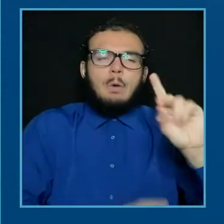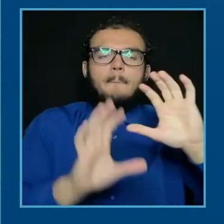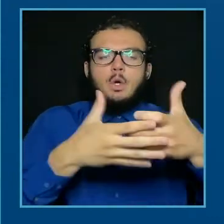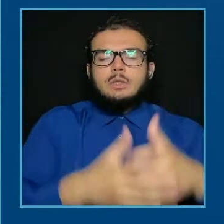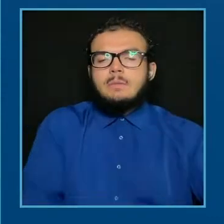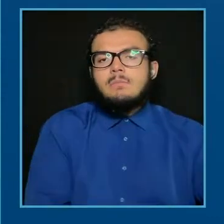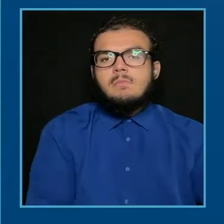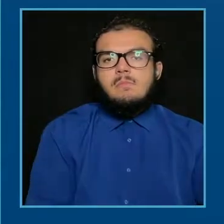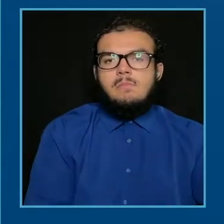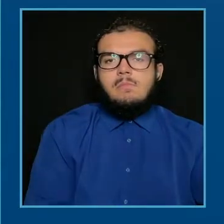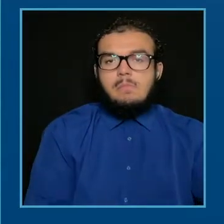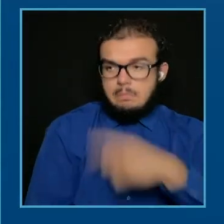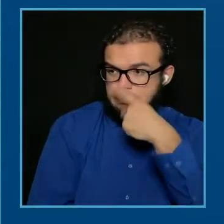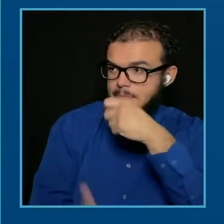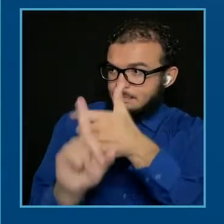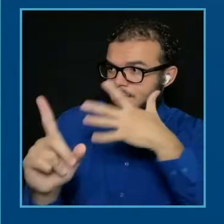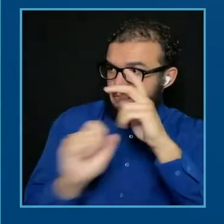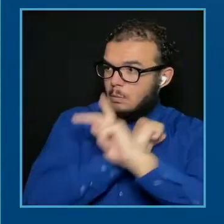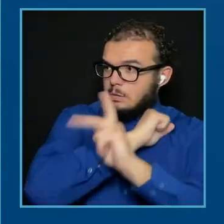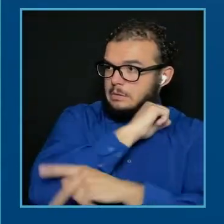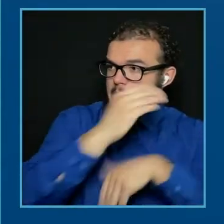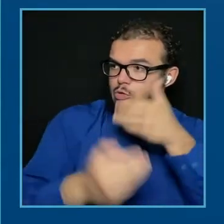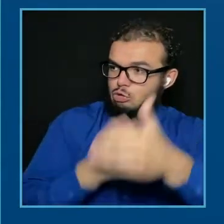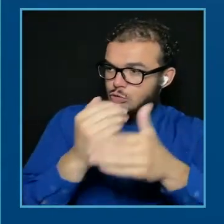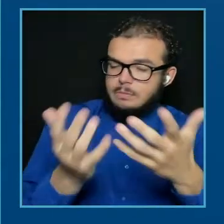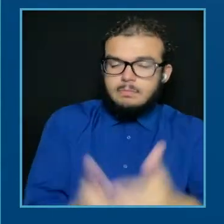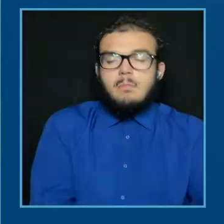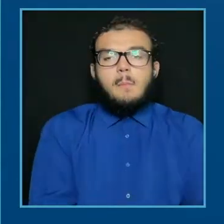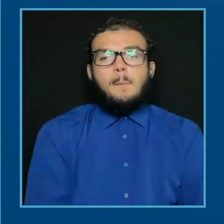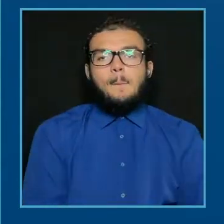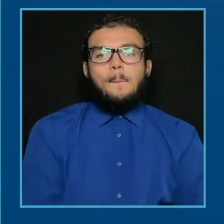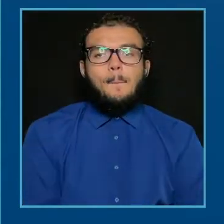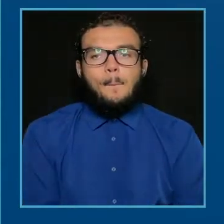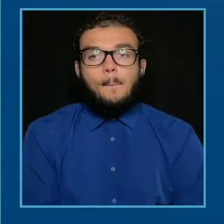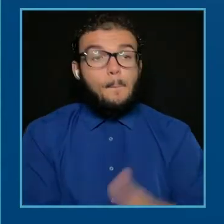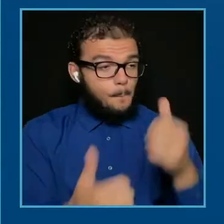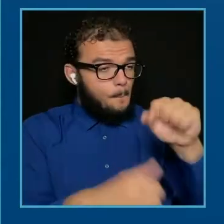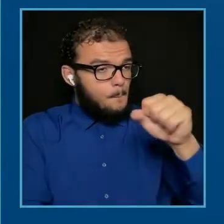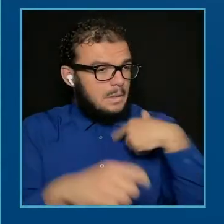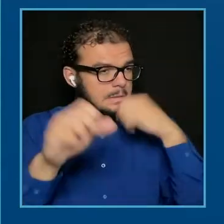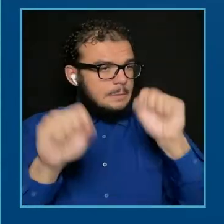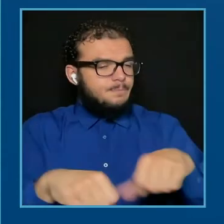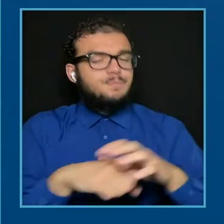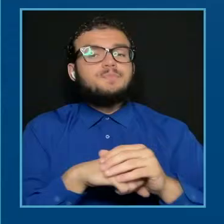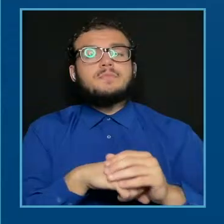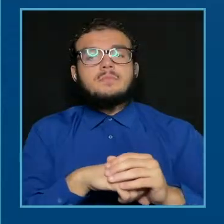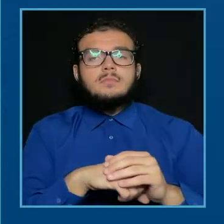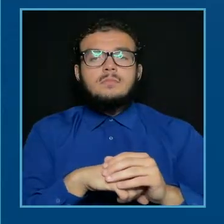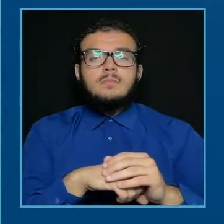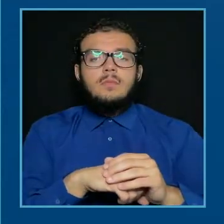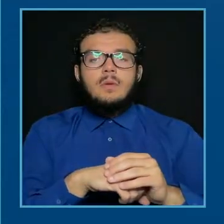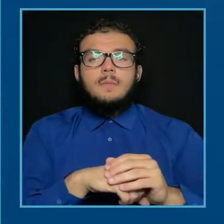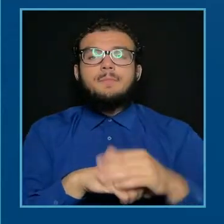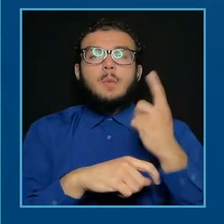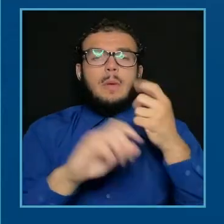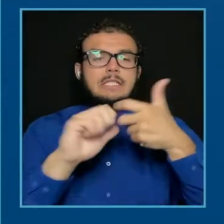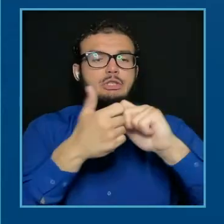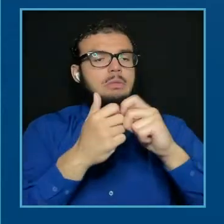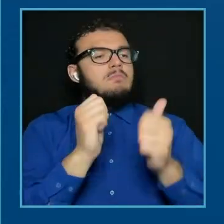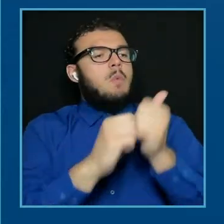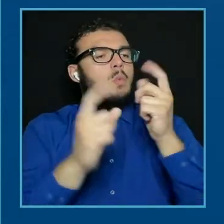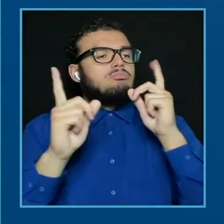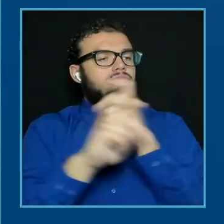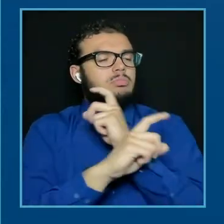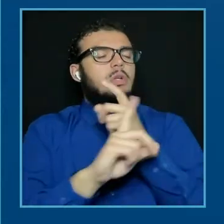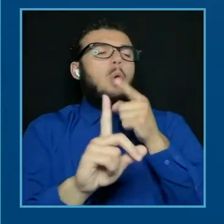you explain the parliamentary procedures implicated here? Absolutely. So one of the issues most at conflict here is